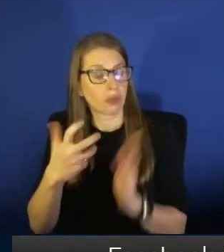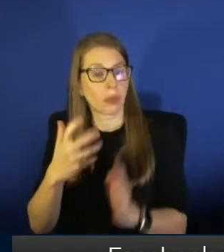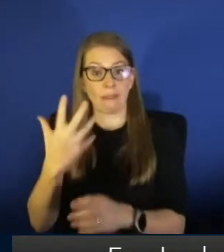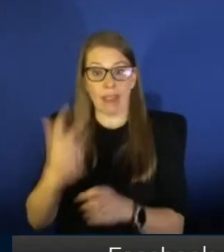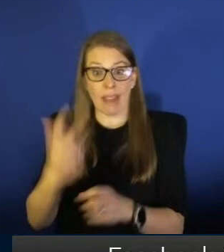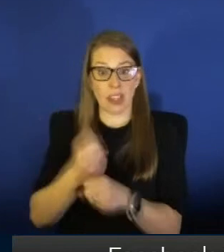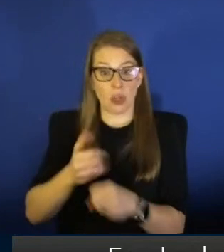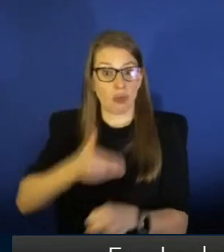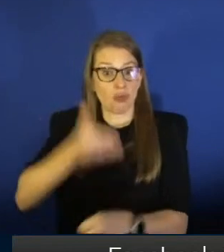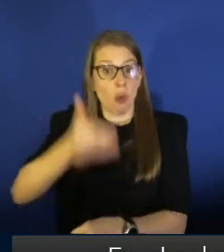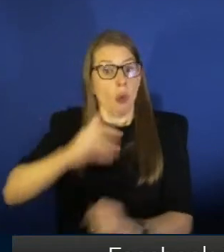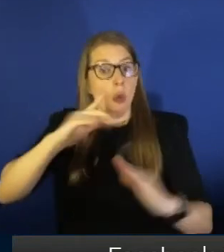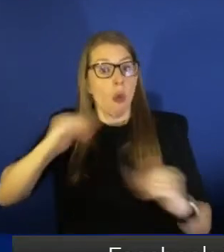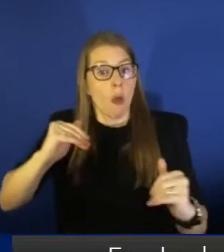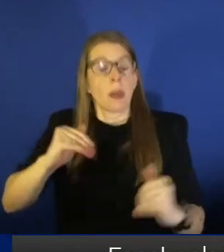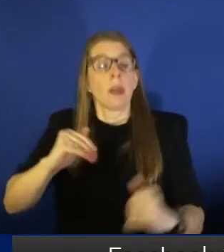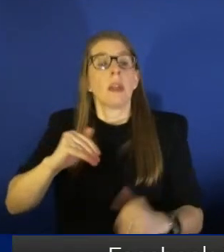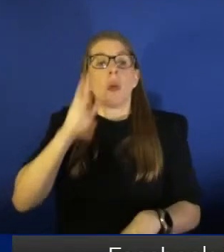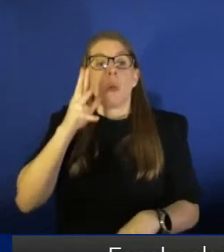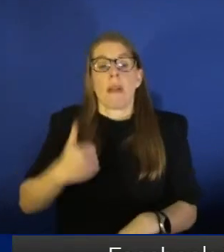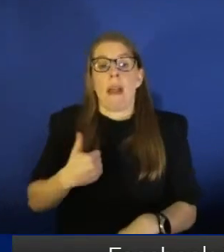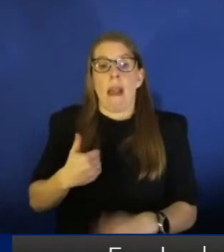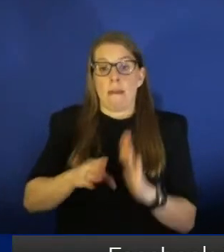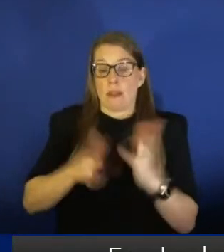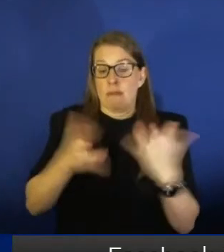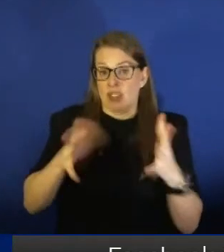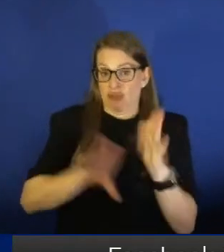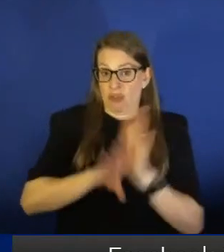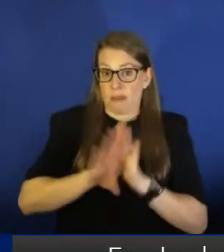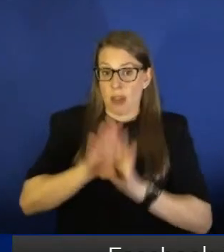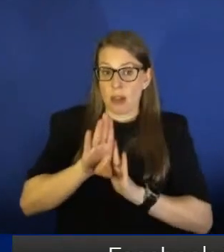that we will have developed a